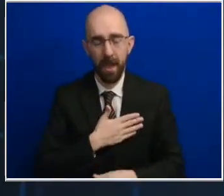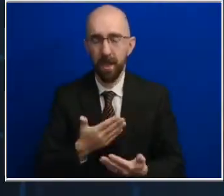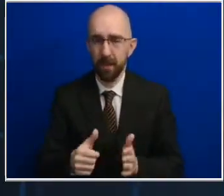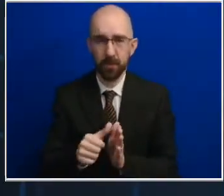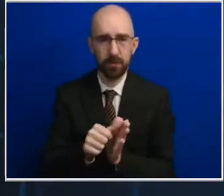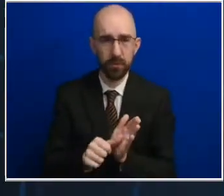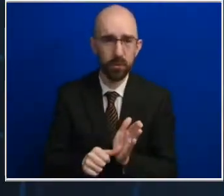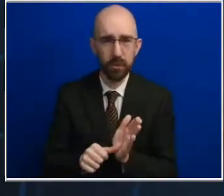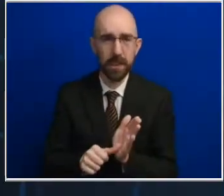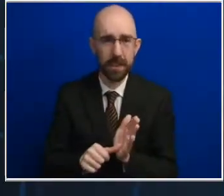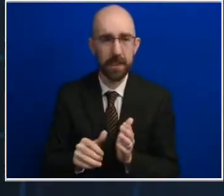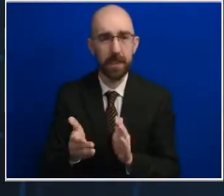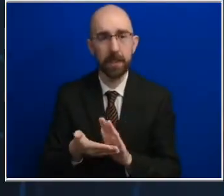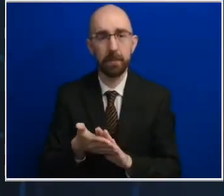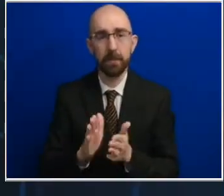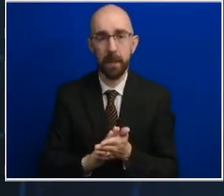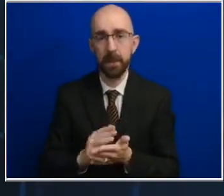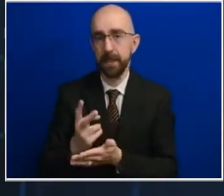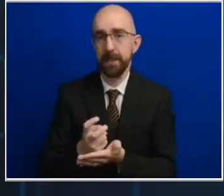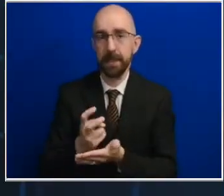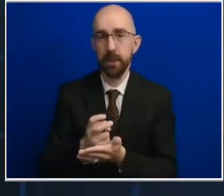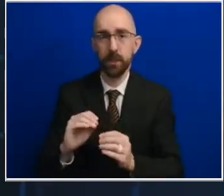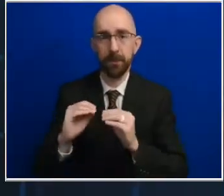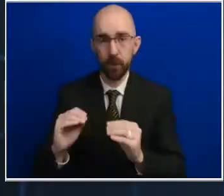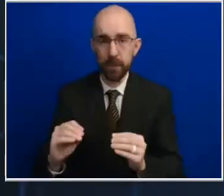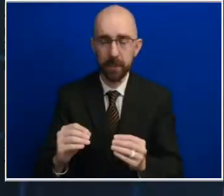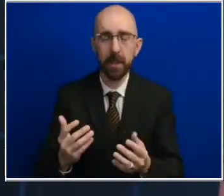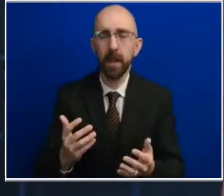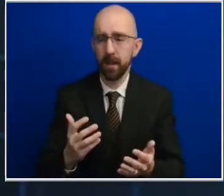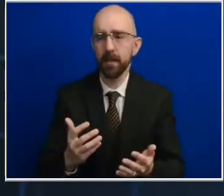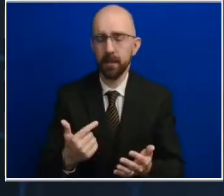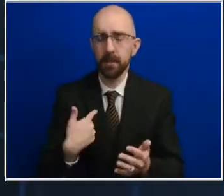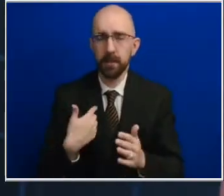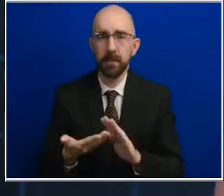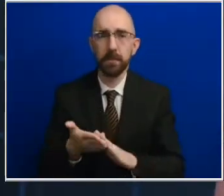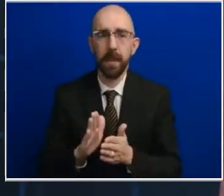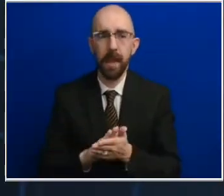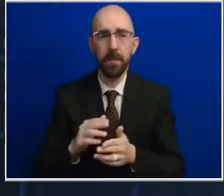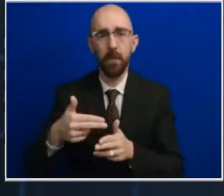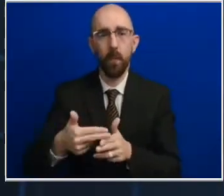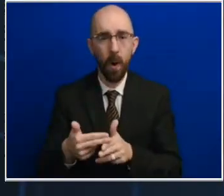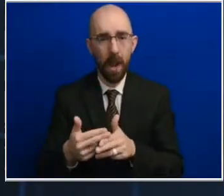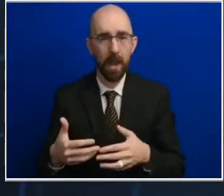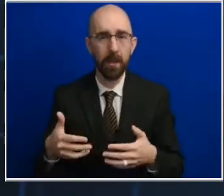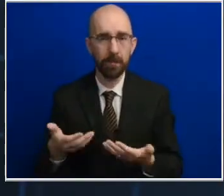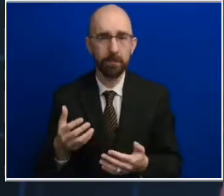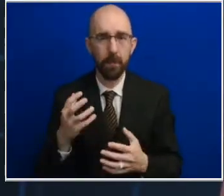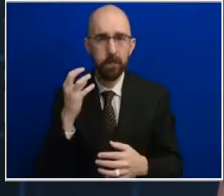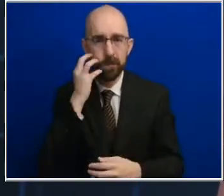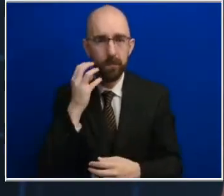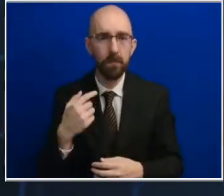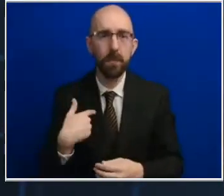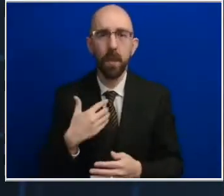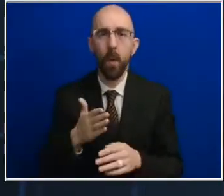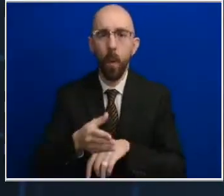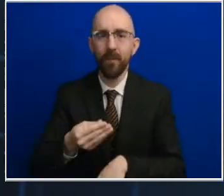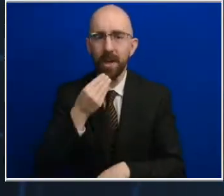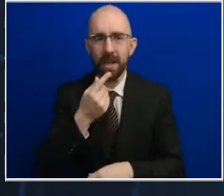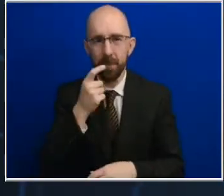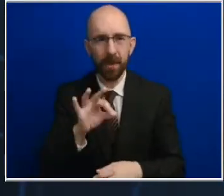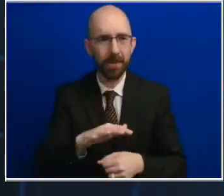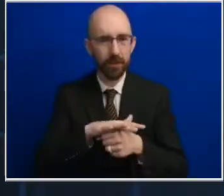and becoming seizure free, I became overweight and I was overeating due to stress of trying to figure out how to be